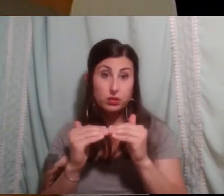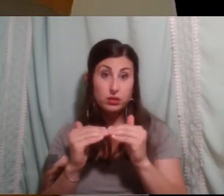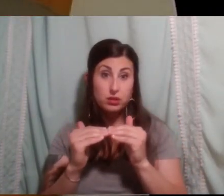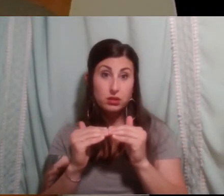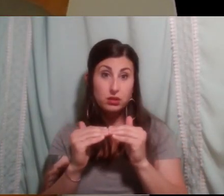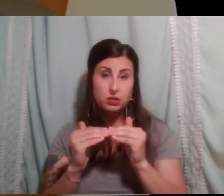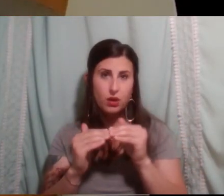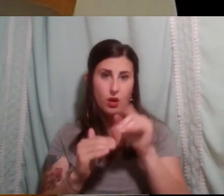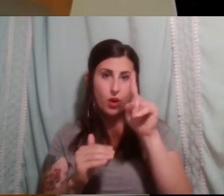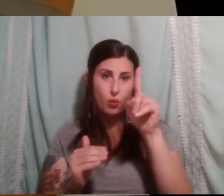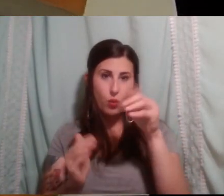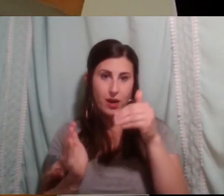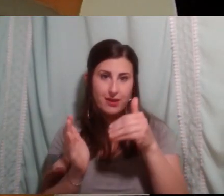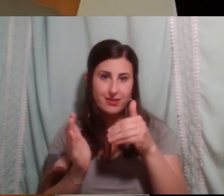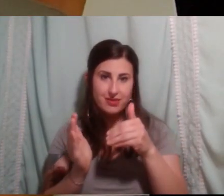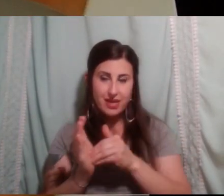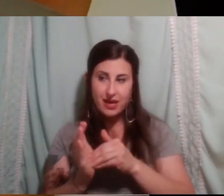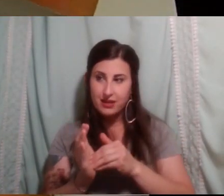equals